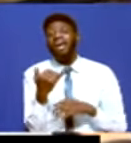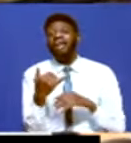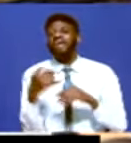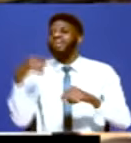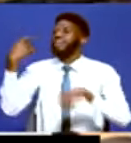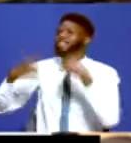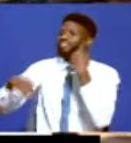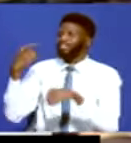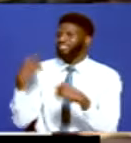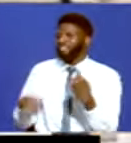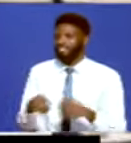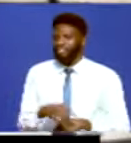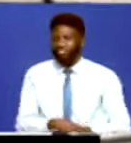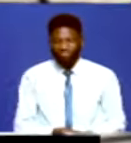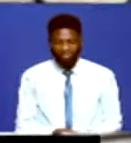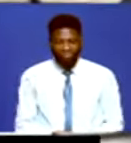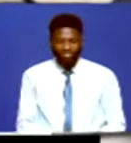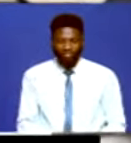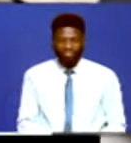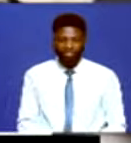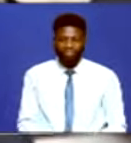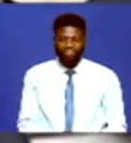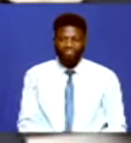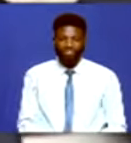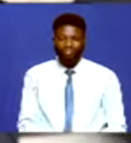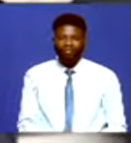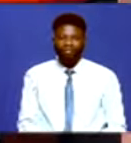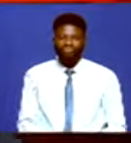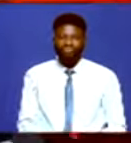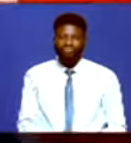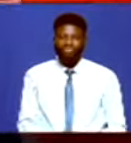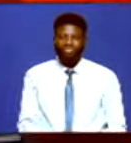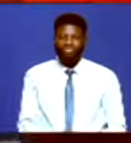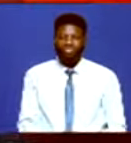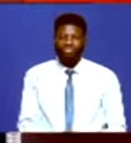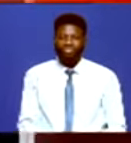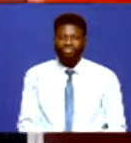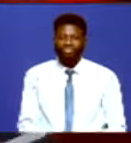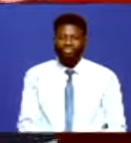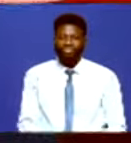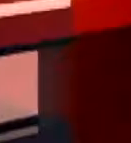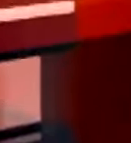John Jacob Kuria, Dira ya Magwiji.